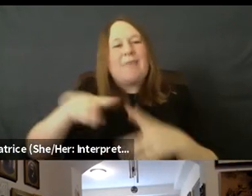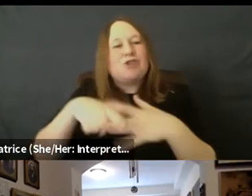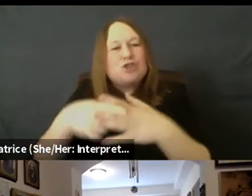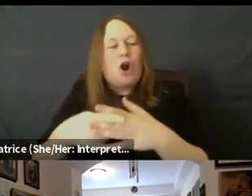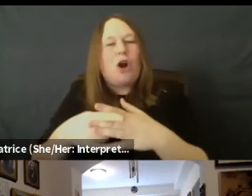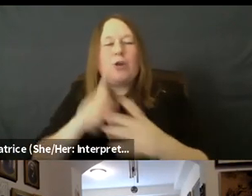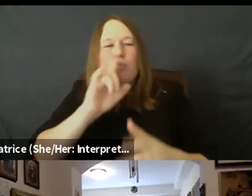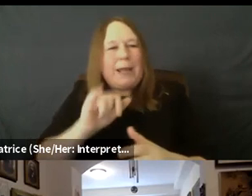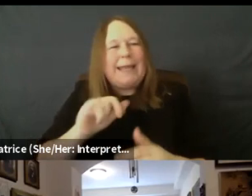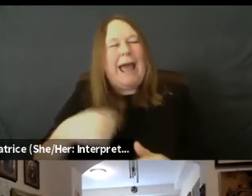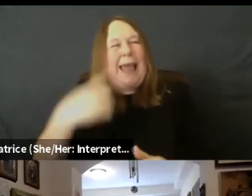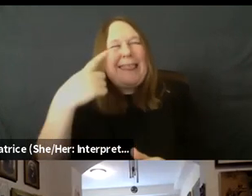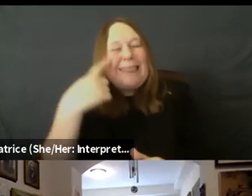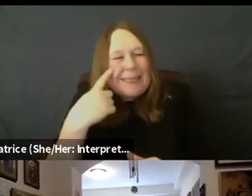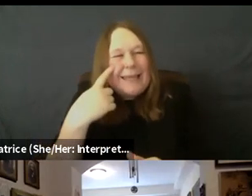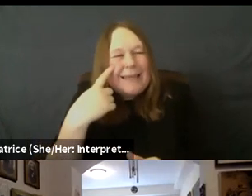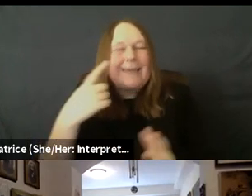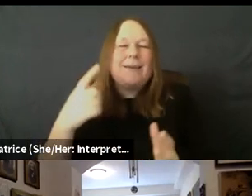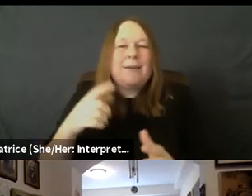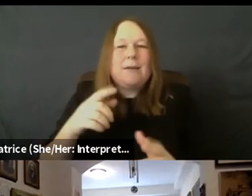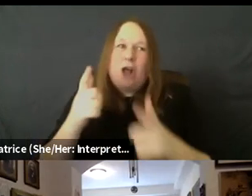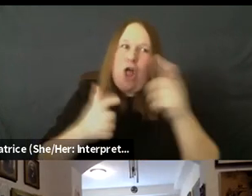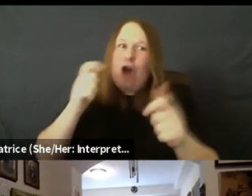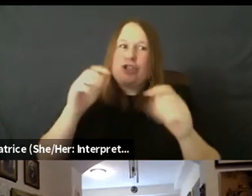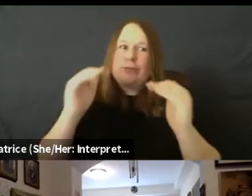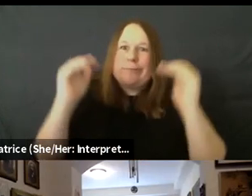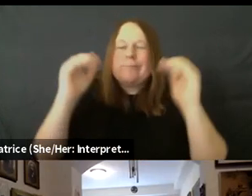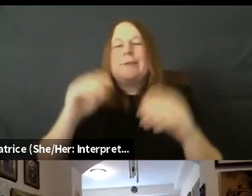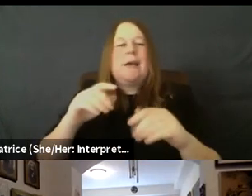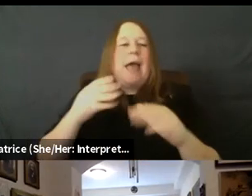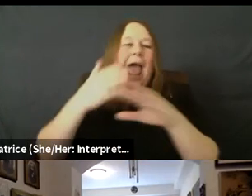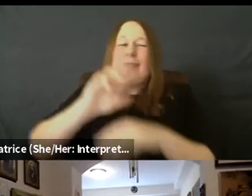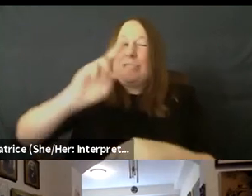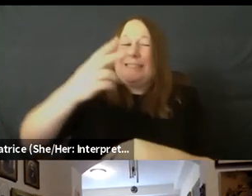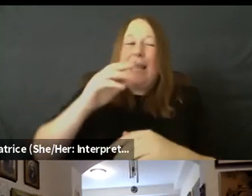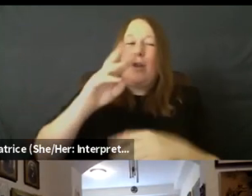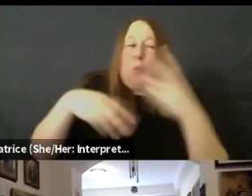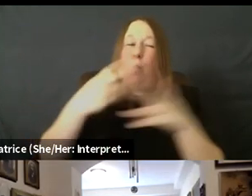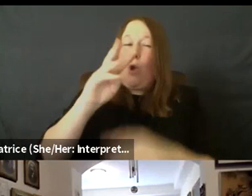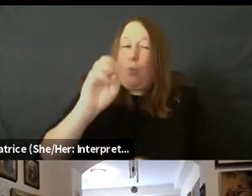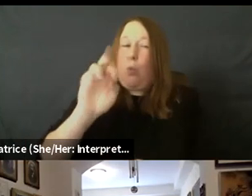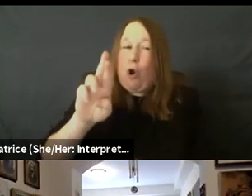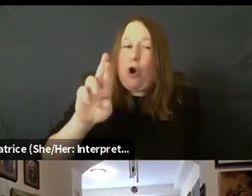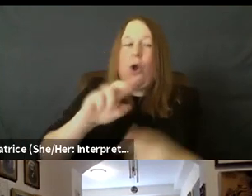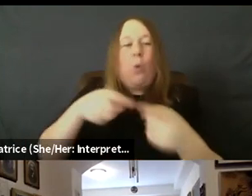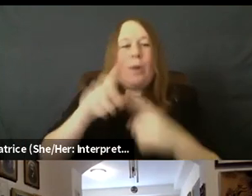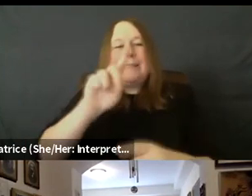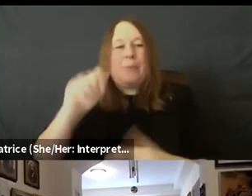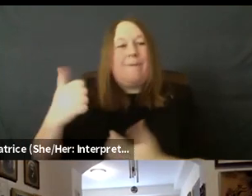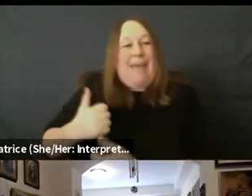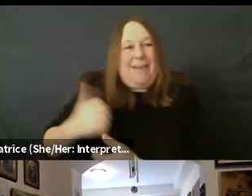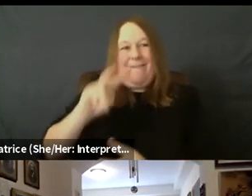started out really, I think, in larger degrees after the Second World War, when disabled